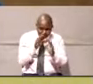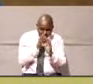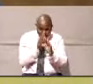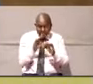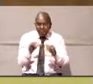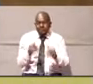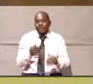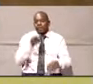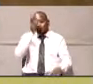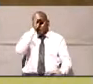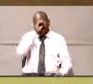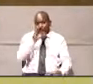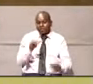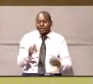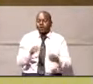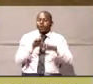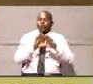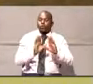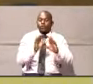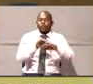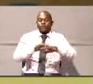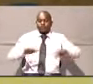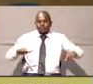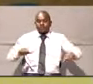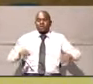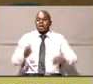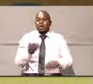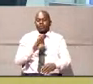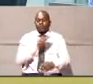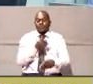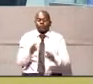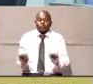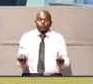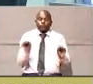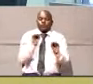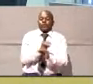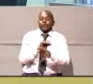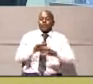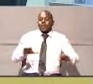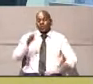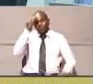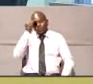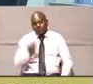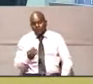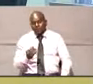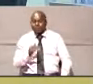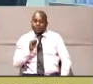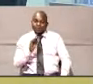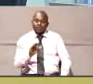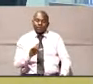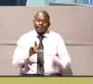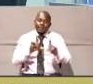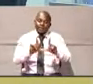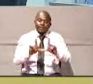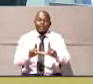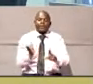It was alleged that owners of the contested land had no powers of transferring the land because their lease had